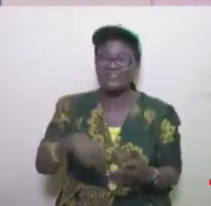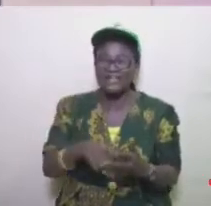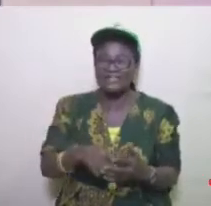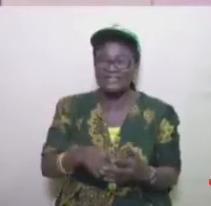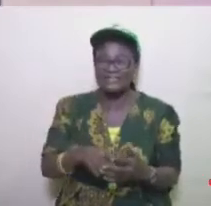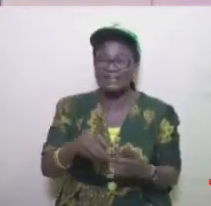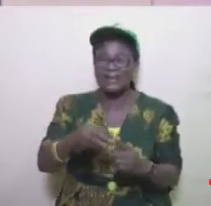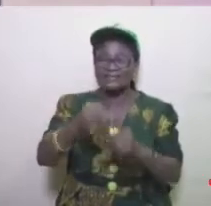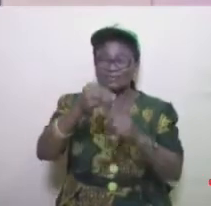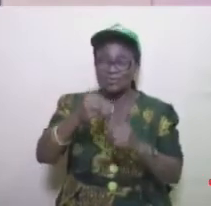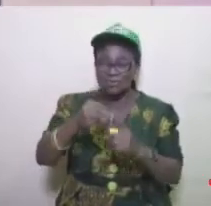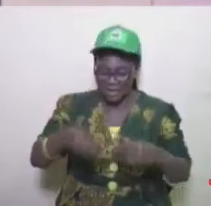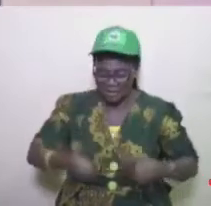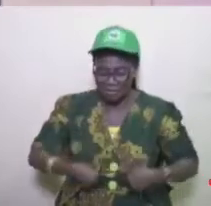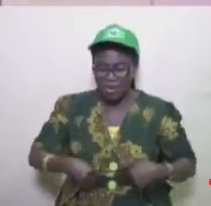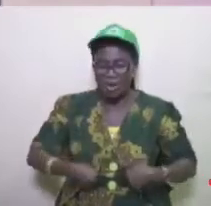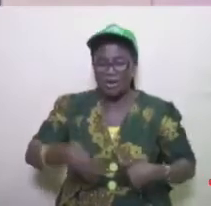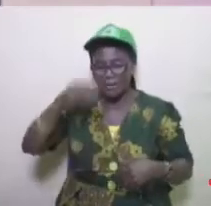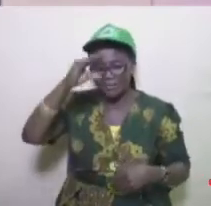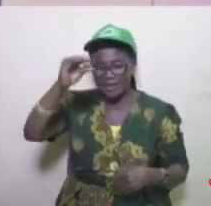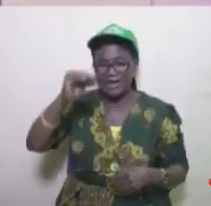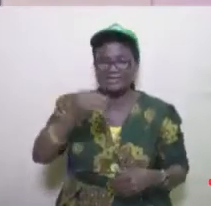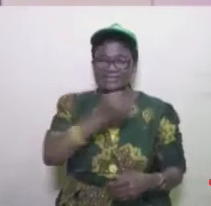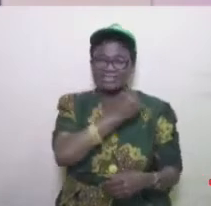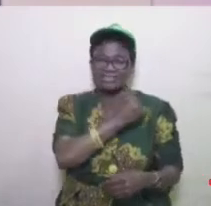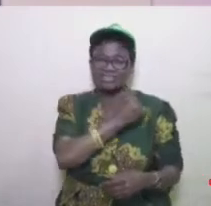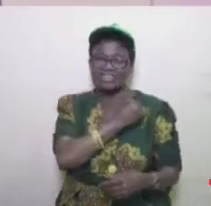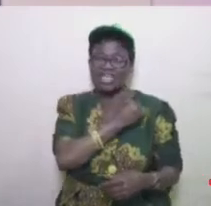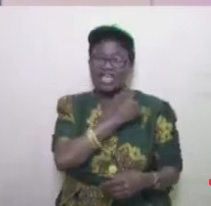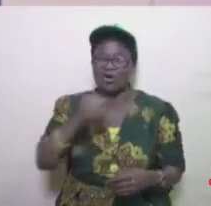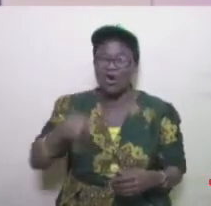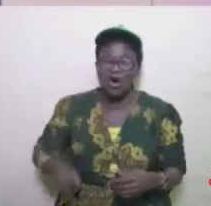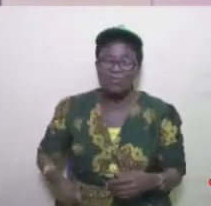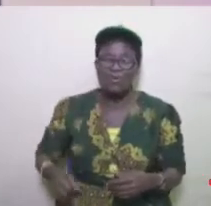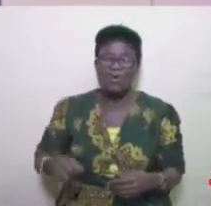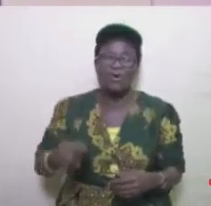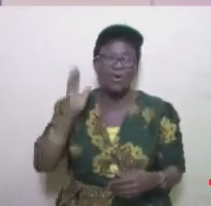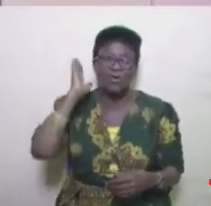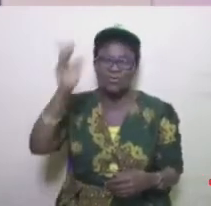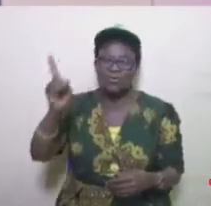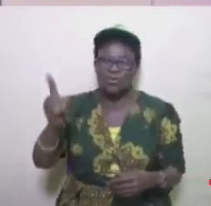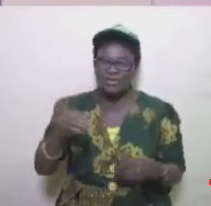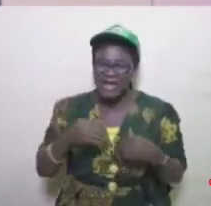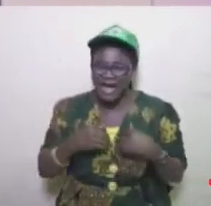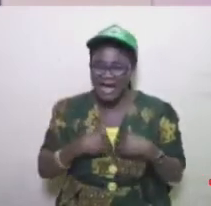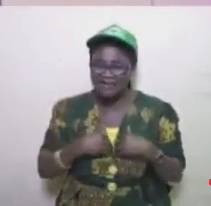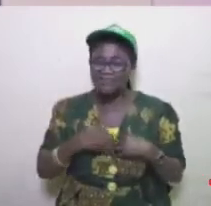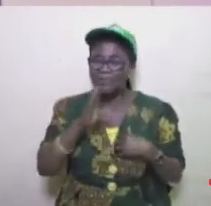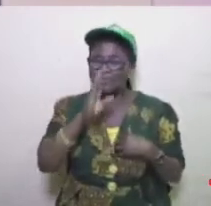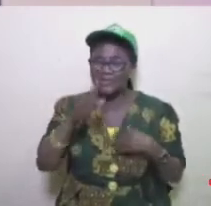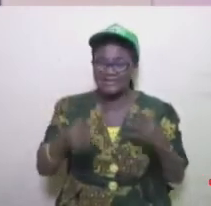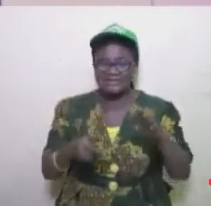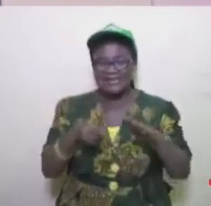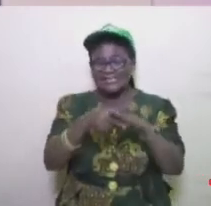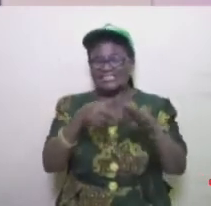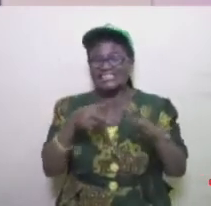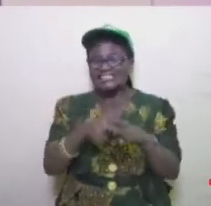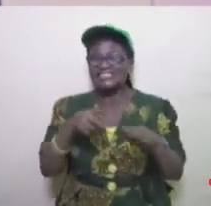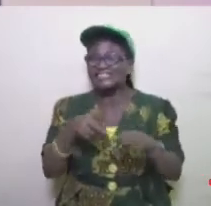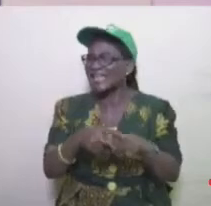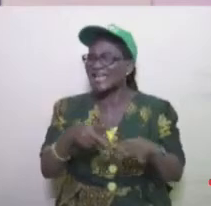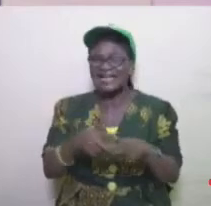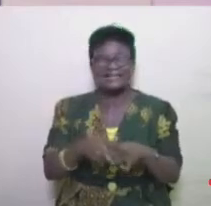man, Jacob would have been defrauded and cheated